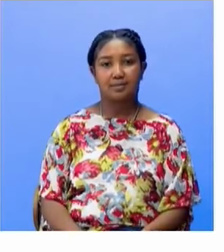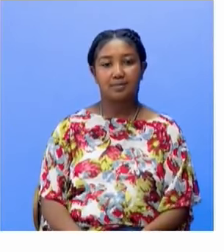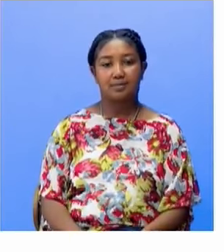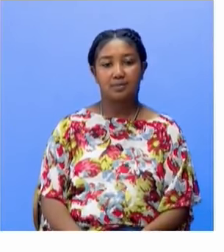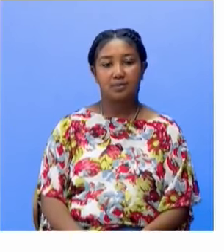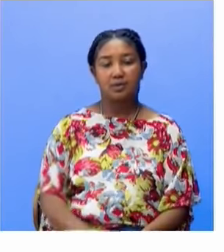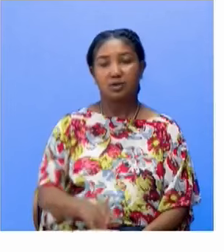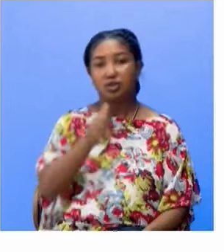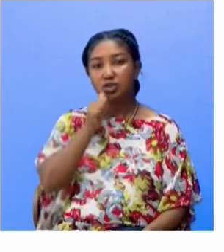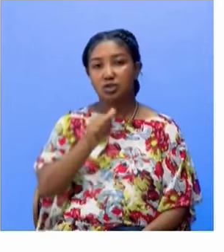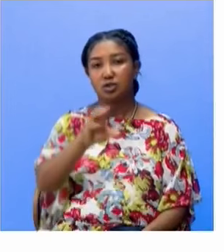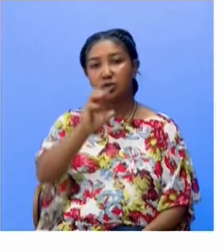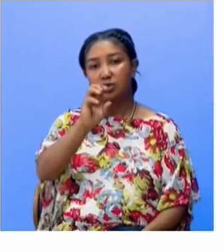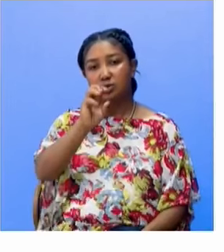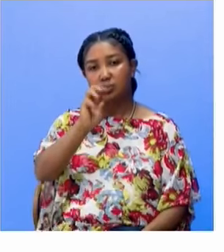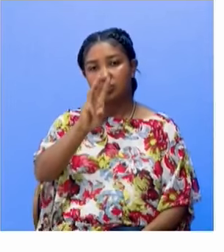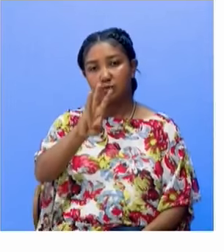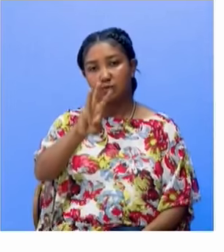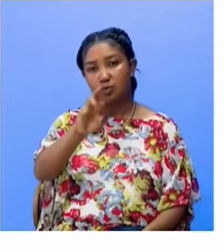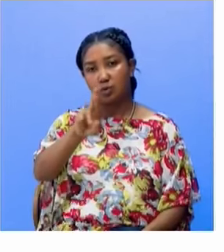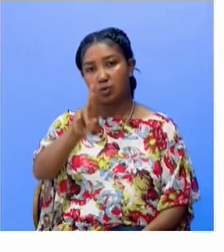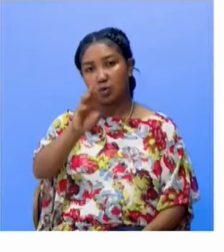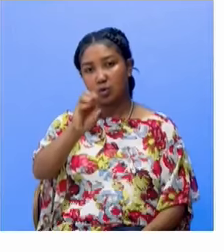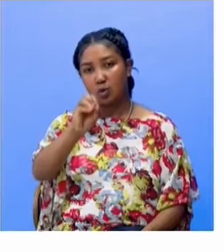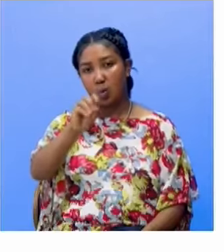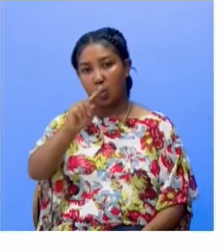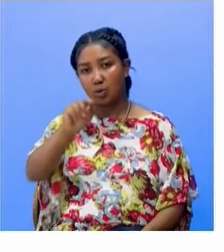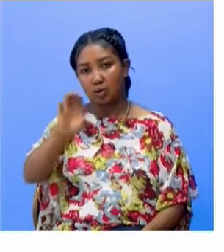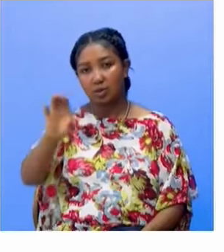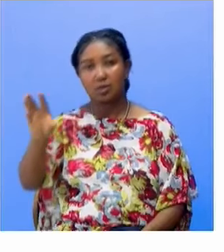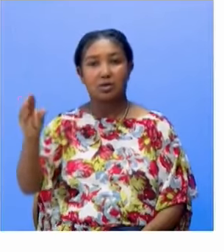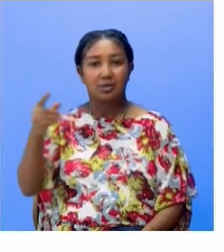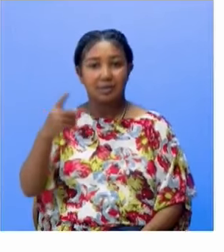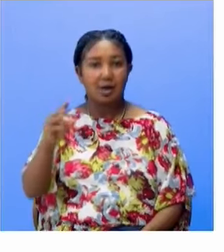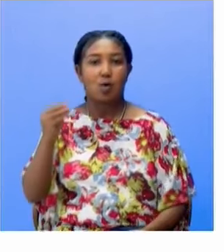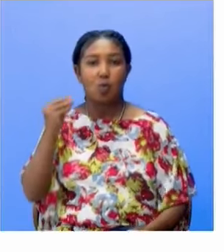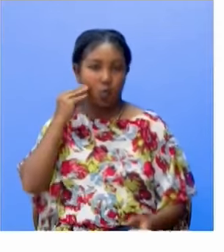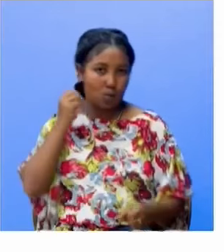She wrote the homework.